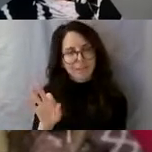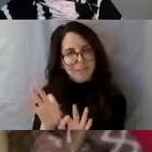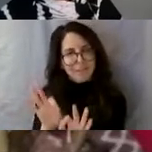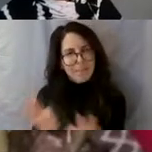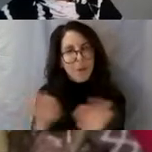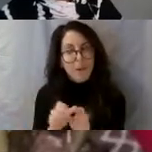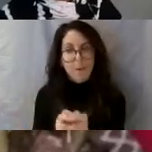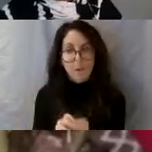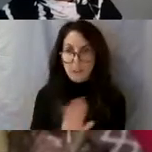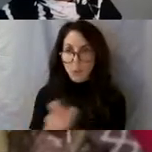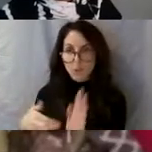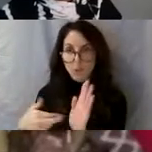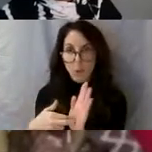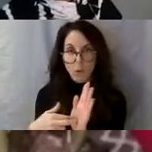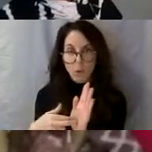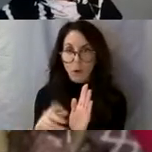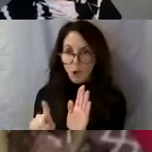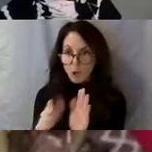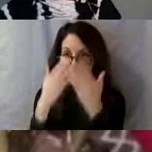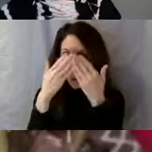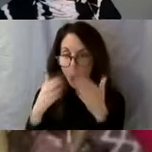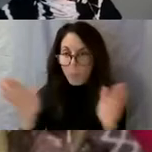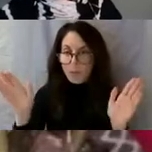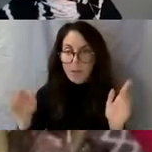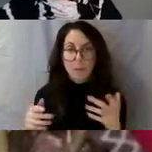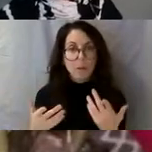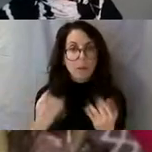to suggestions, ideas that may seem